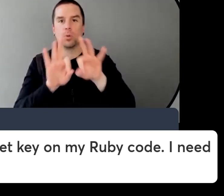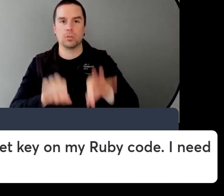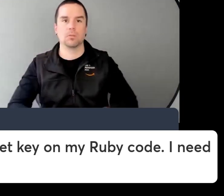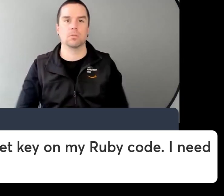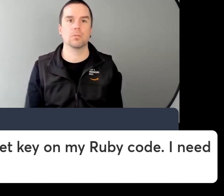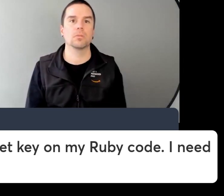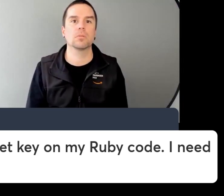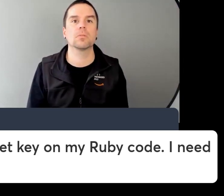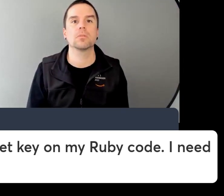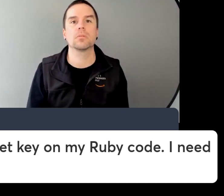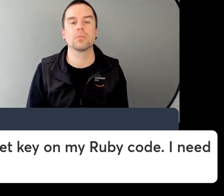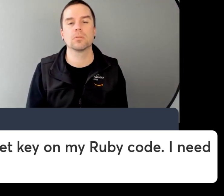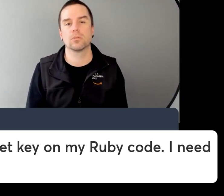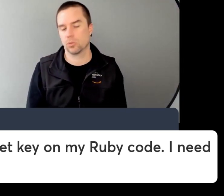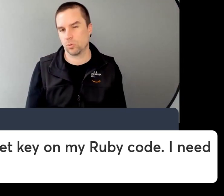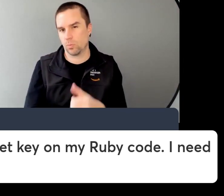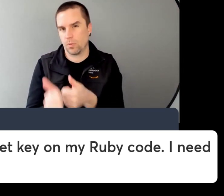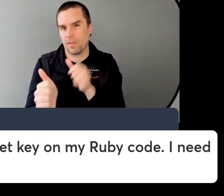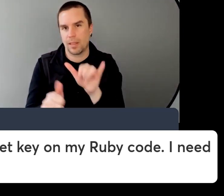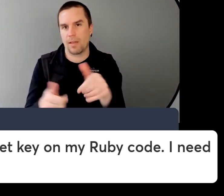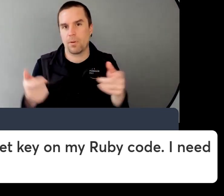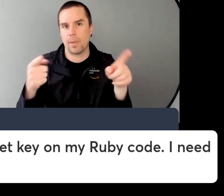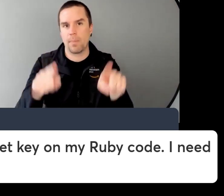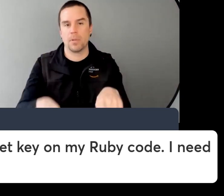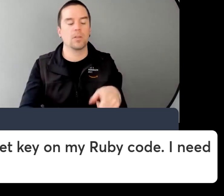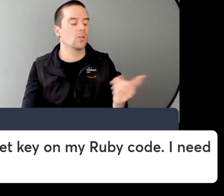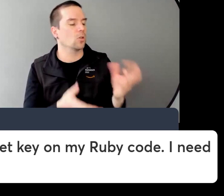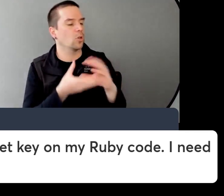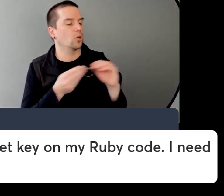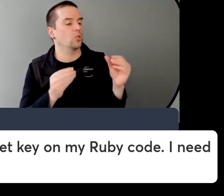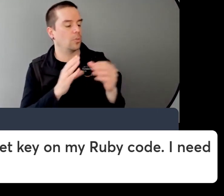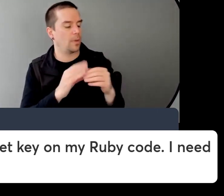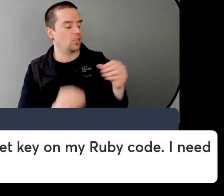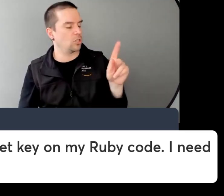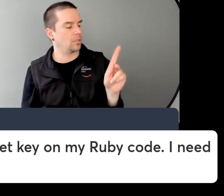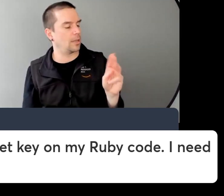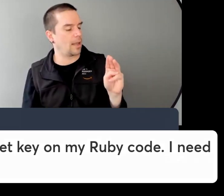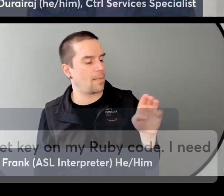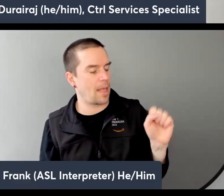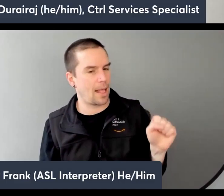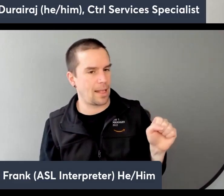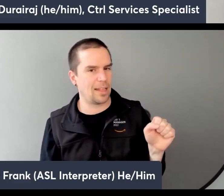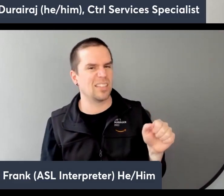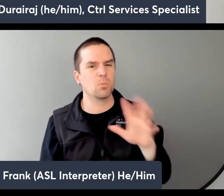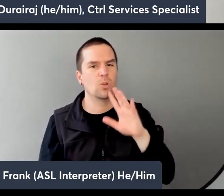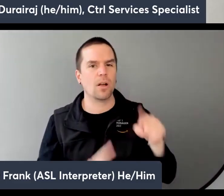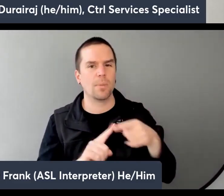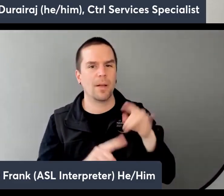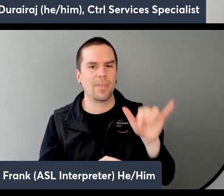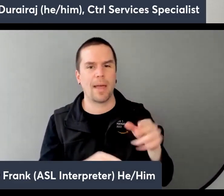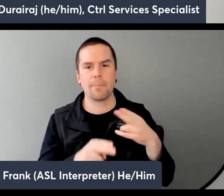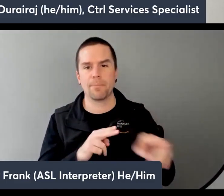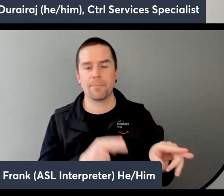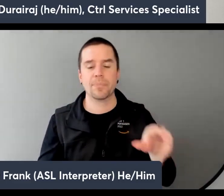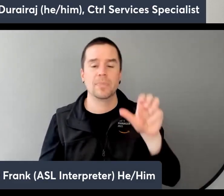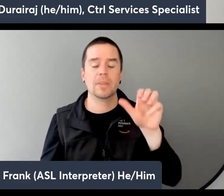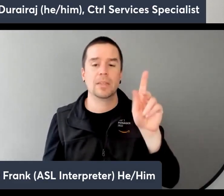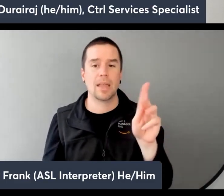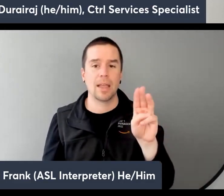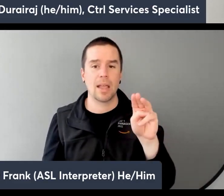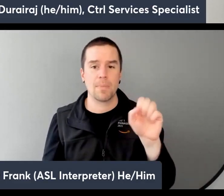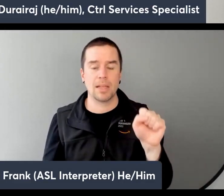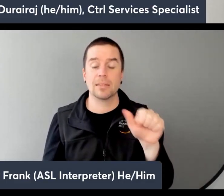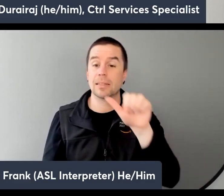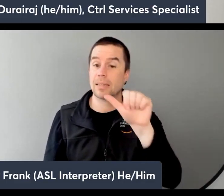you mentioned KMS really quick. Let's just hit on that really quickly. KMS is AWS Key Management Service. It's the